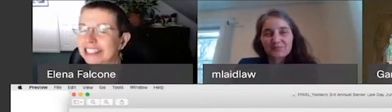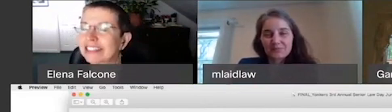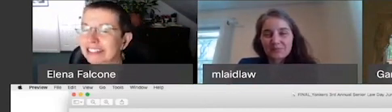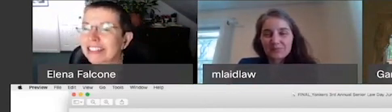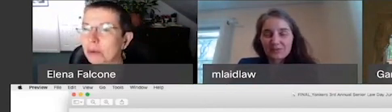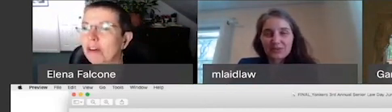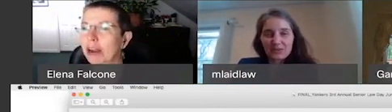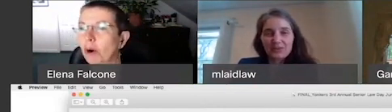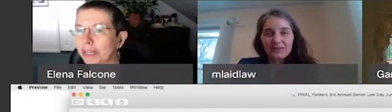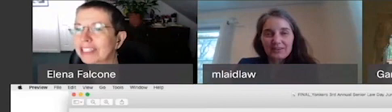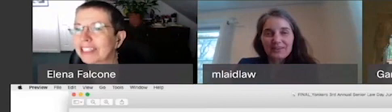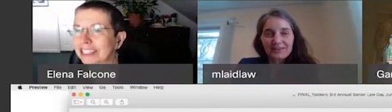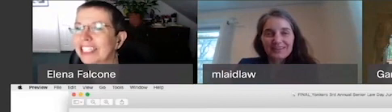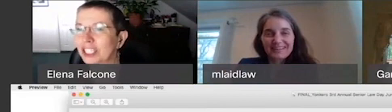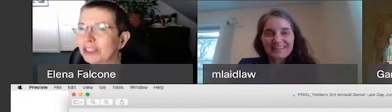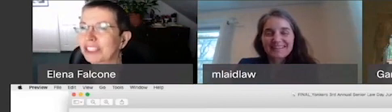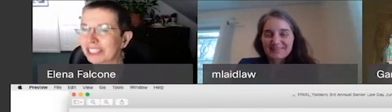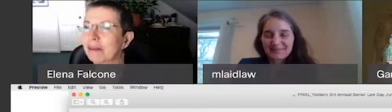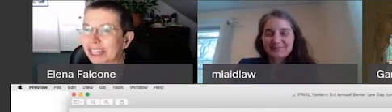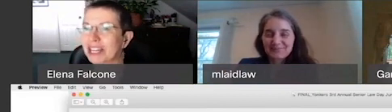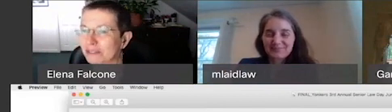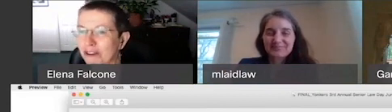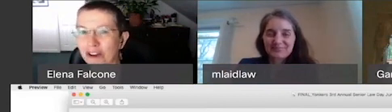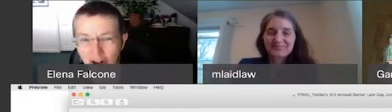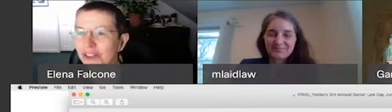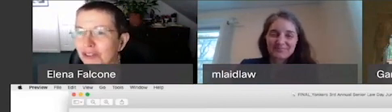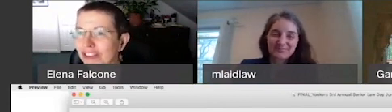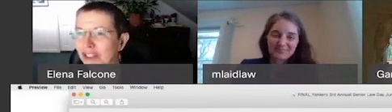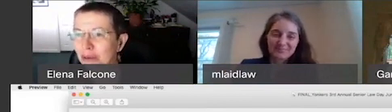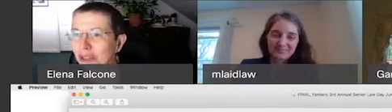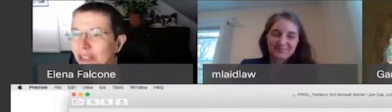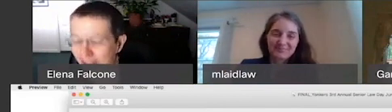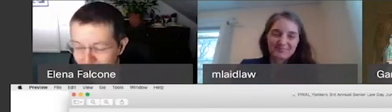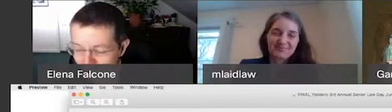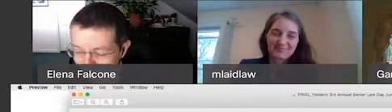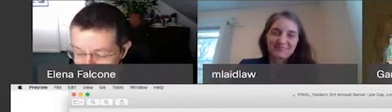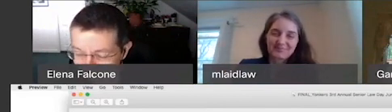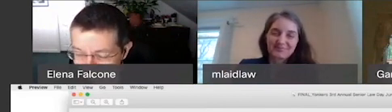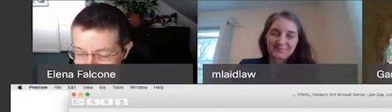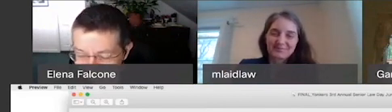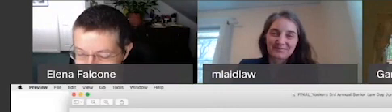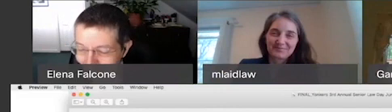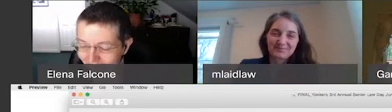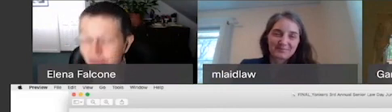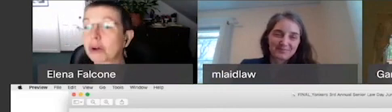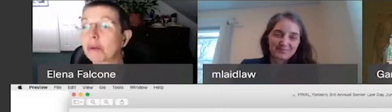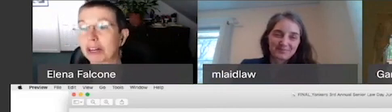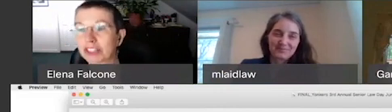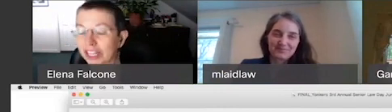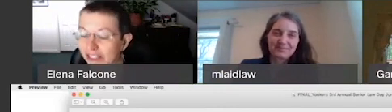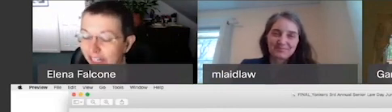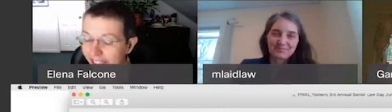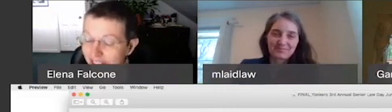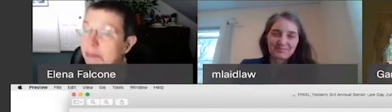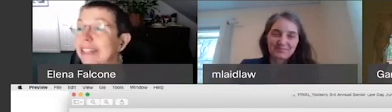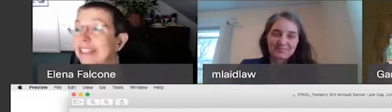this is the state where I'm hoping to continue to live out my life for all of the reasons you were kind of framing up earlier. Thank you so much. And I